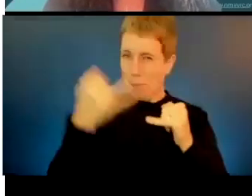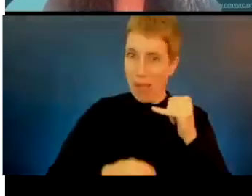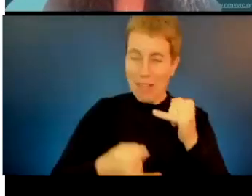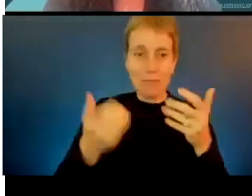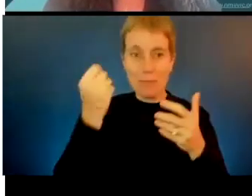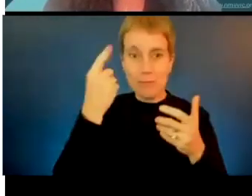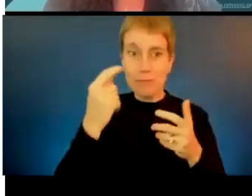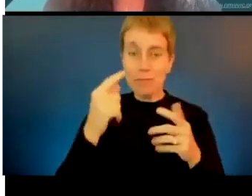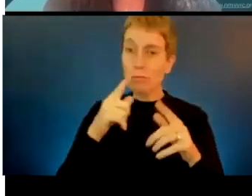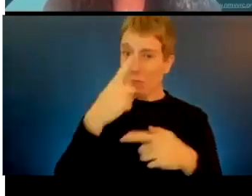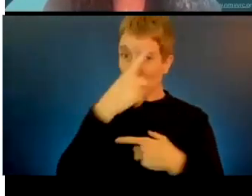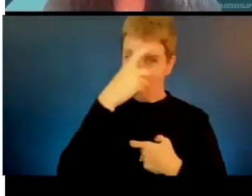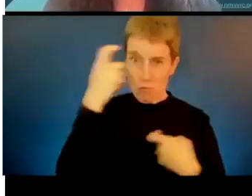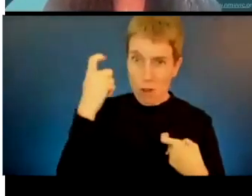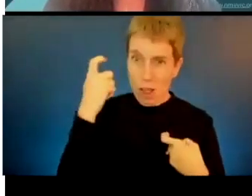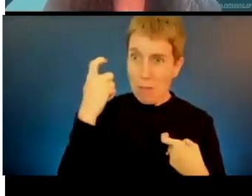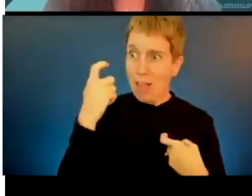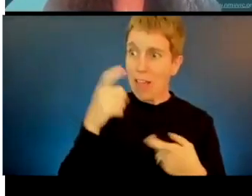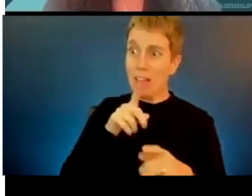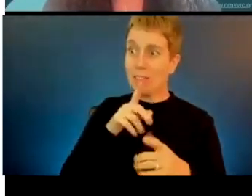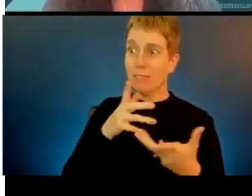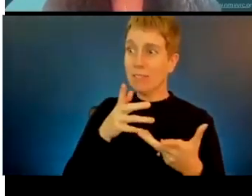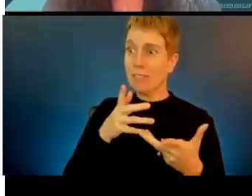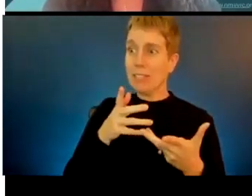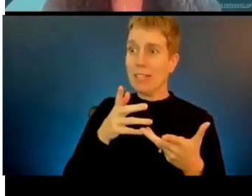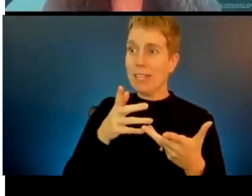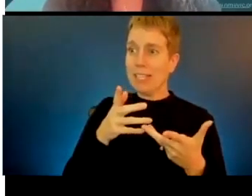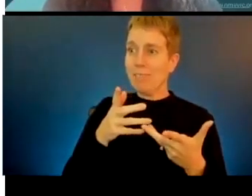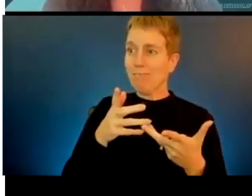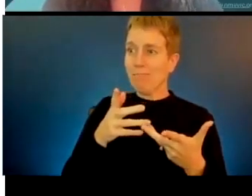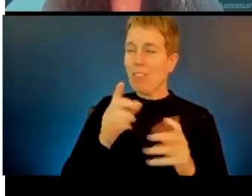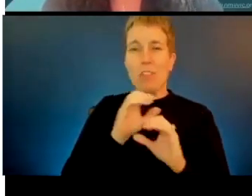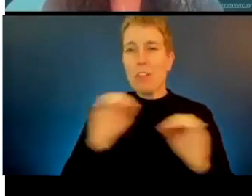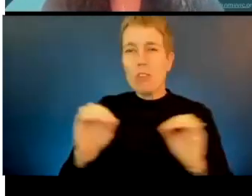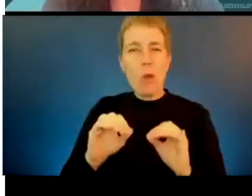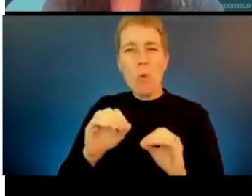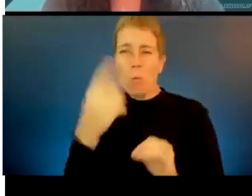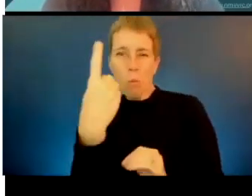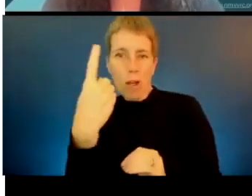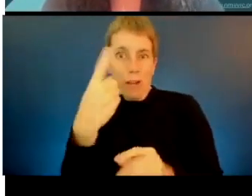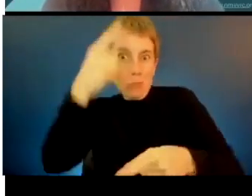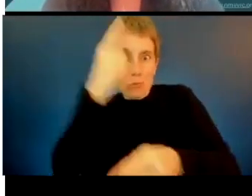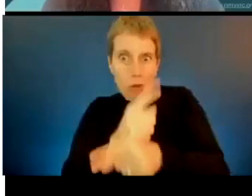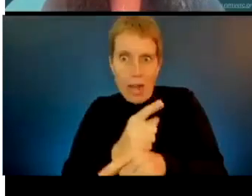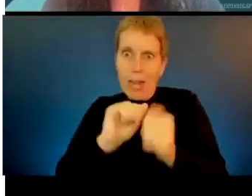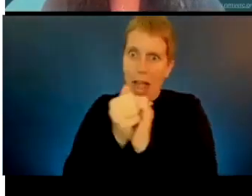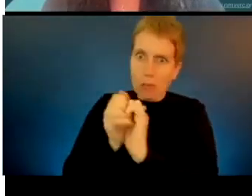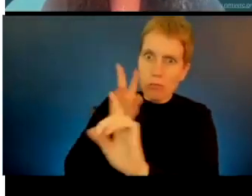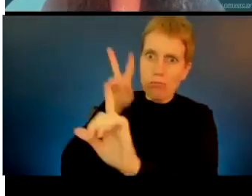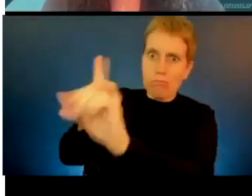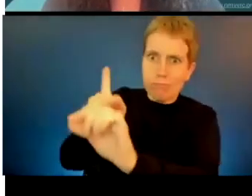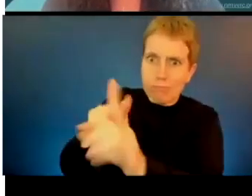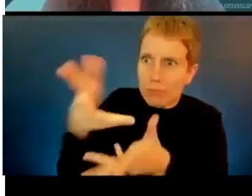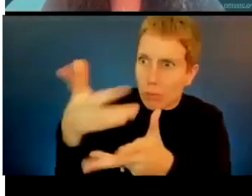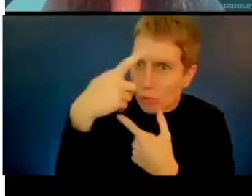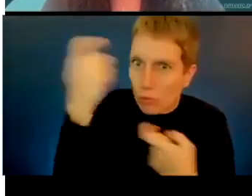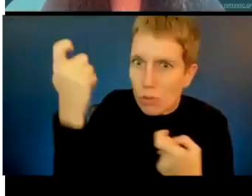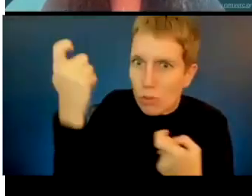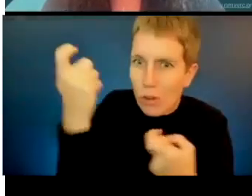to trauma. Some people may struggle and have greater risk of problems than